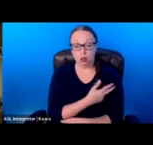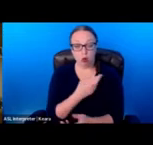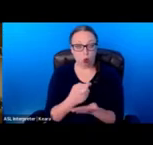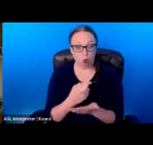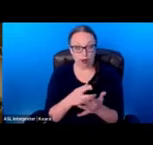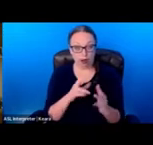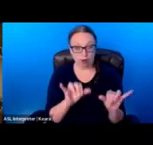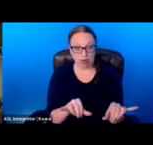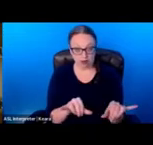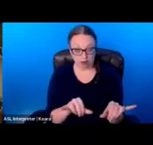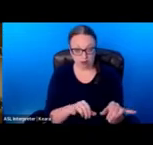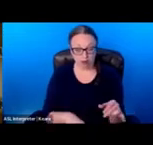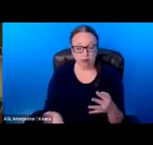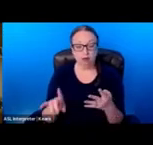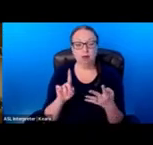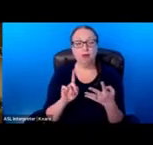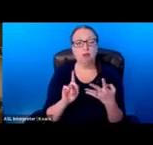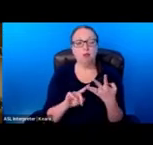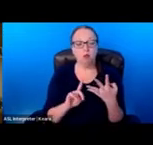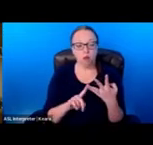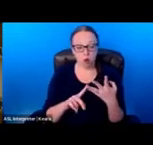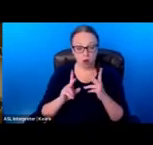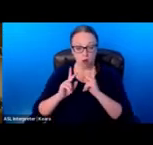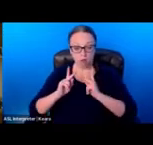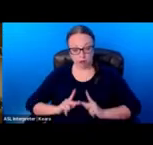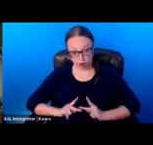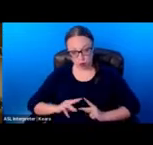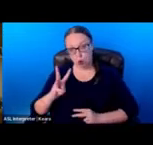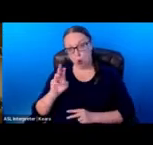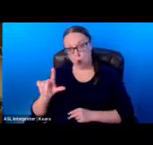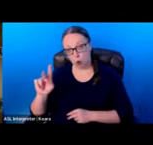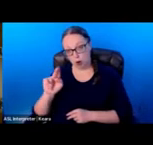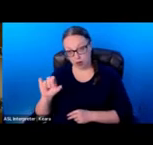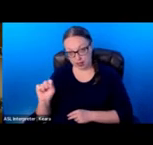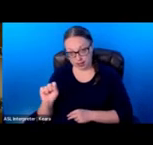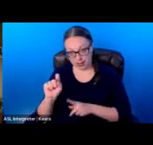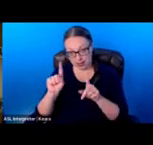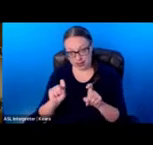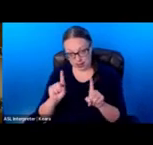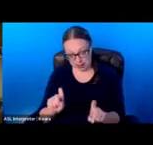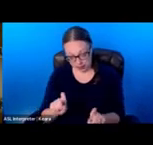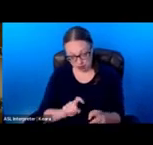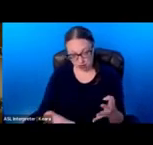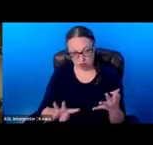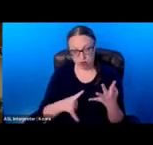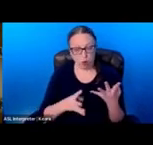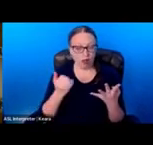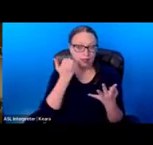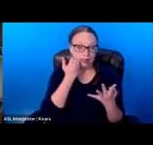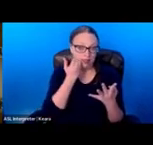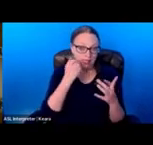rehab stays. Third was a physical, also known as a wellness exam. And fourth was a dental